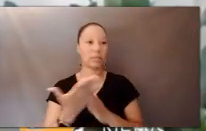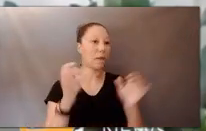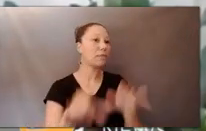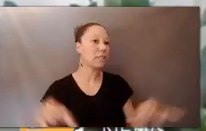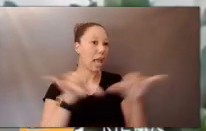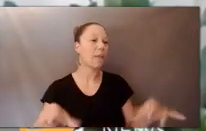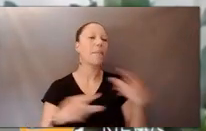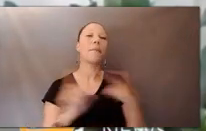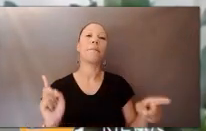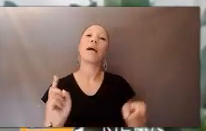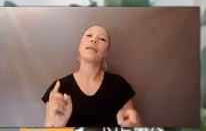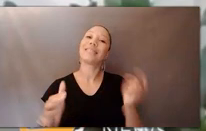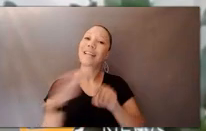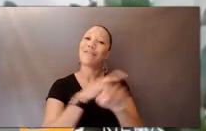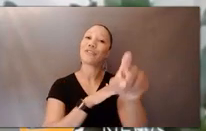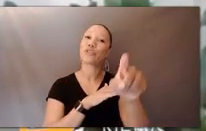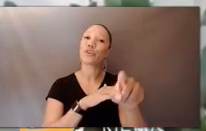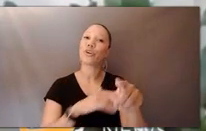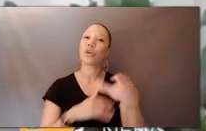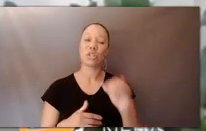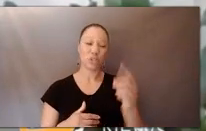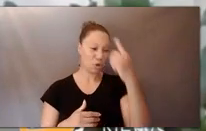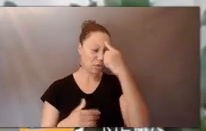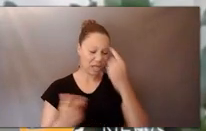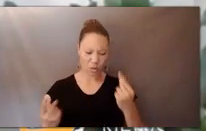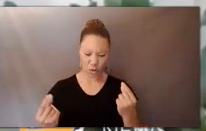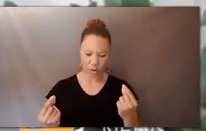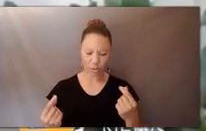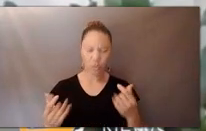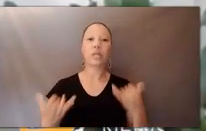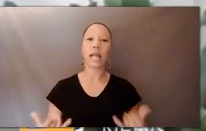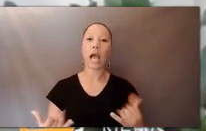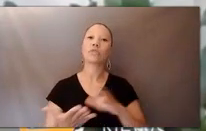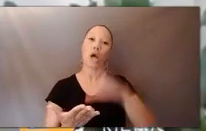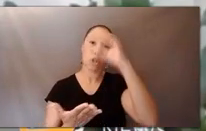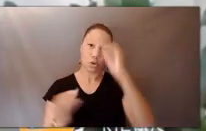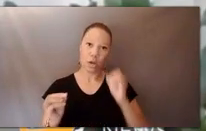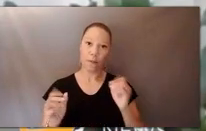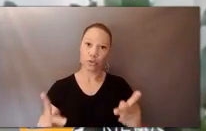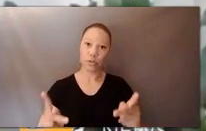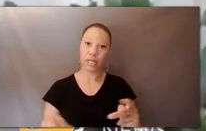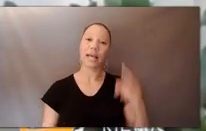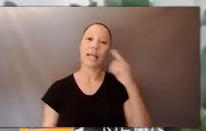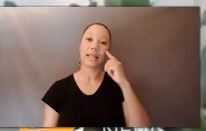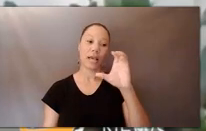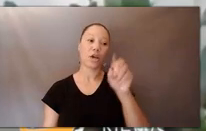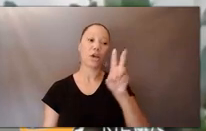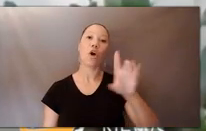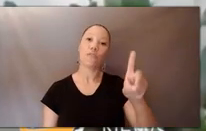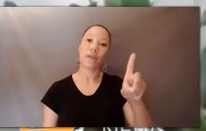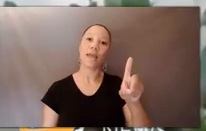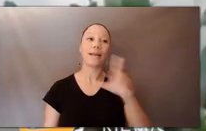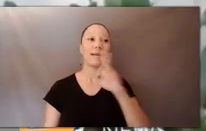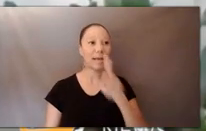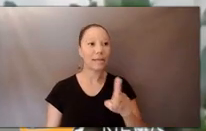And when you're looking for what do I do, is COVID, is this a learning opportunity? I would say look at COVID closures as a learning